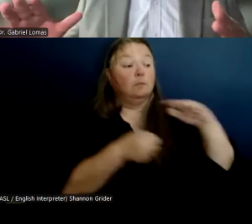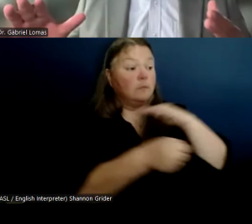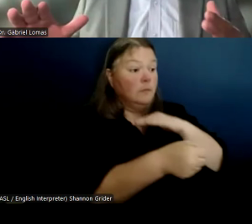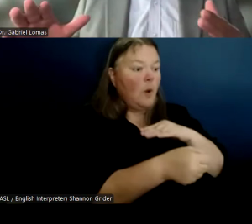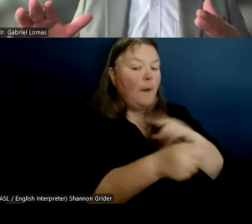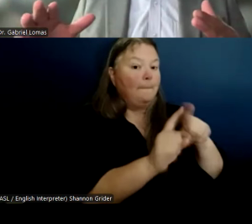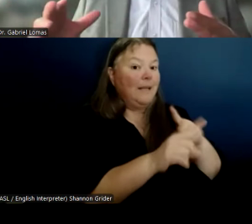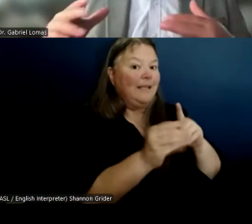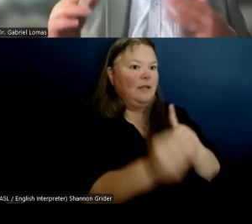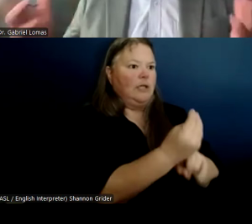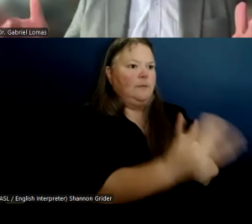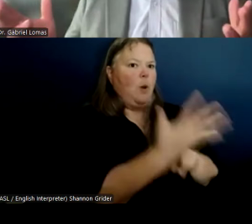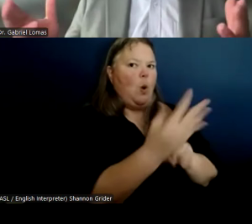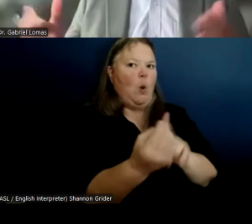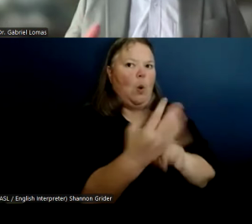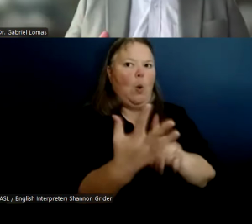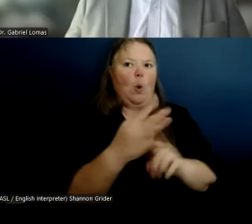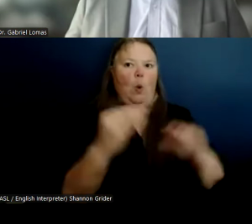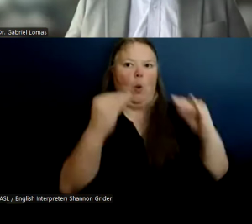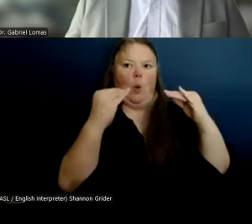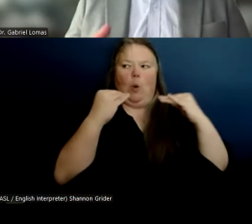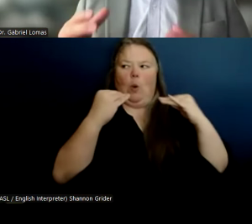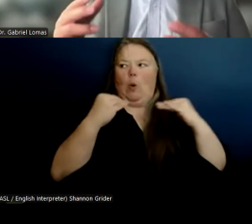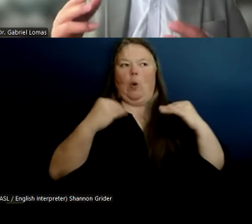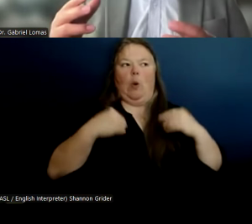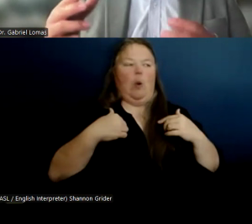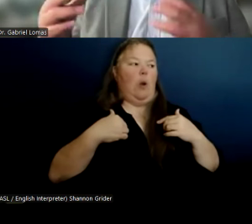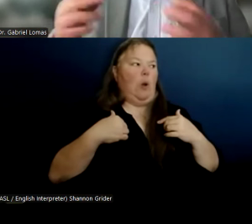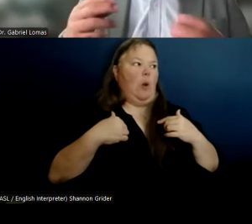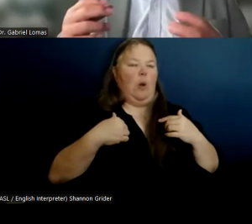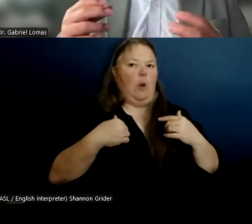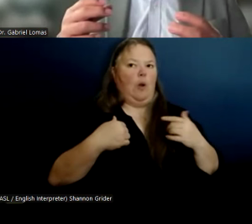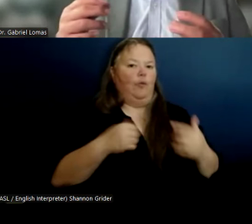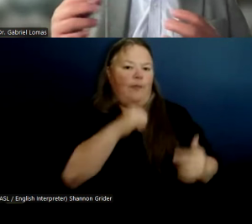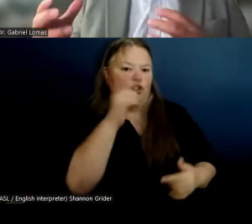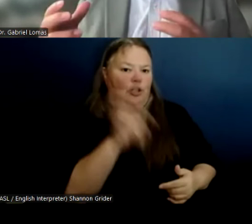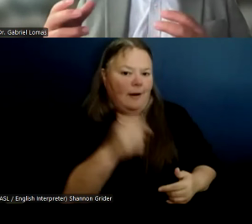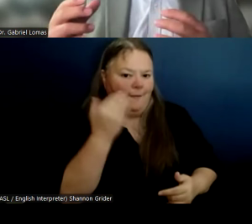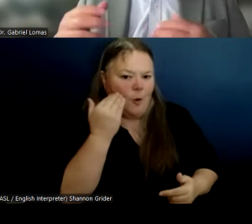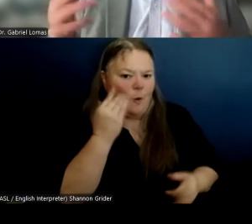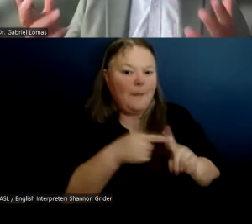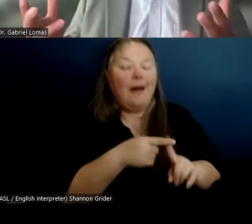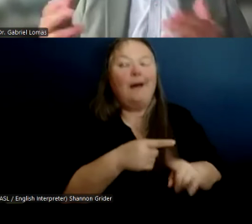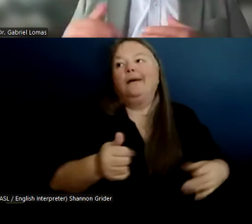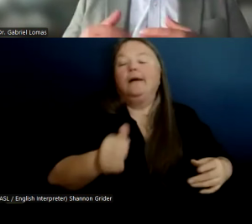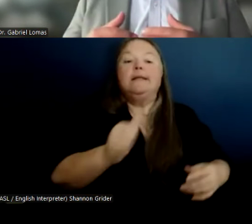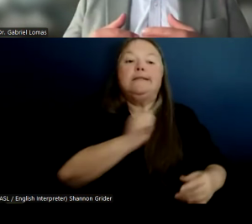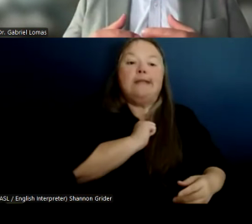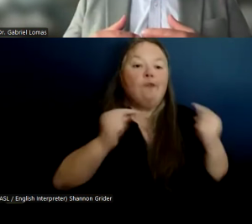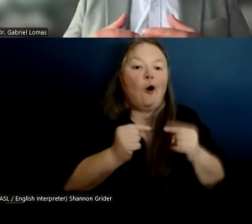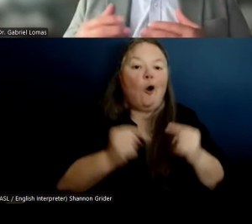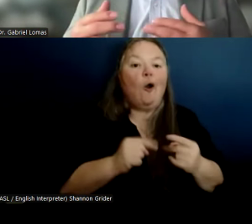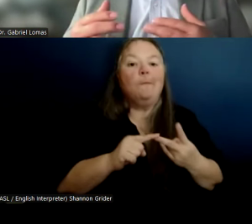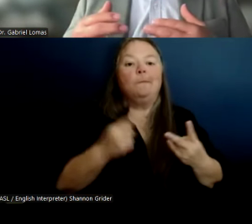very serious and who will teach them things that you really don't want them to know, things about self-harm and homicide and other